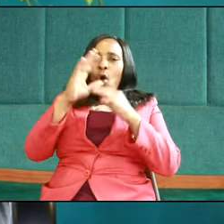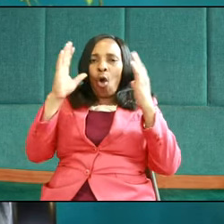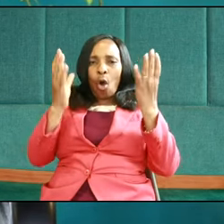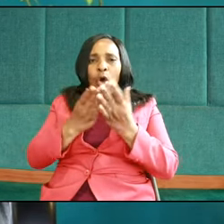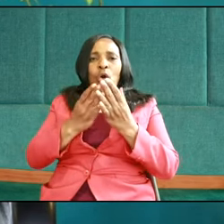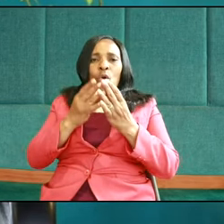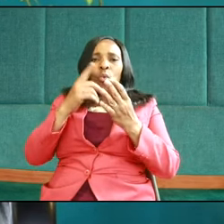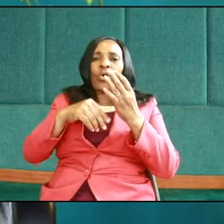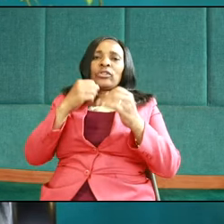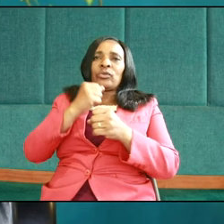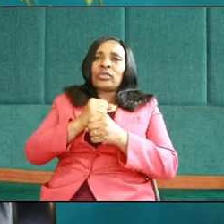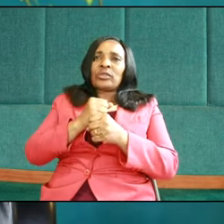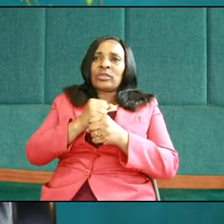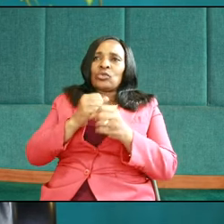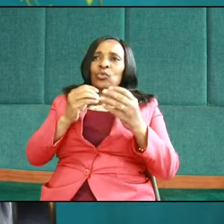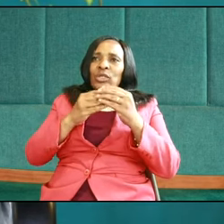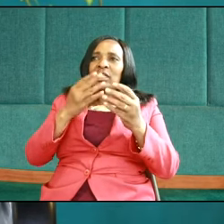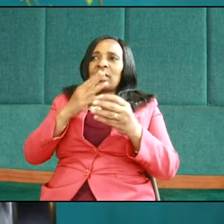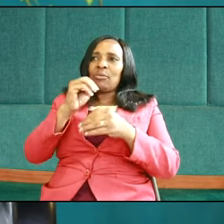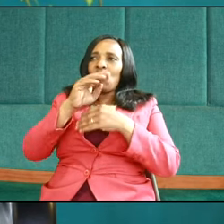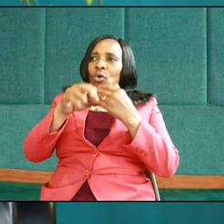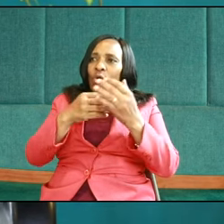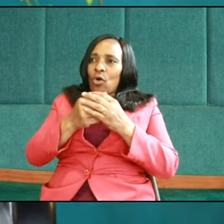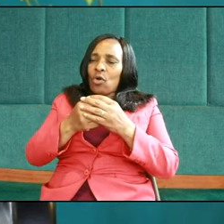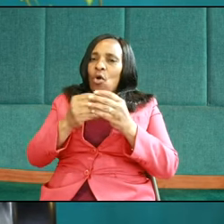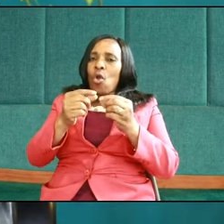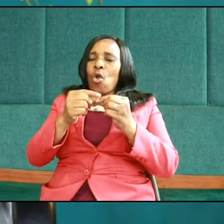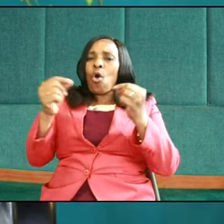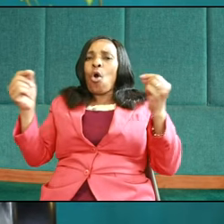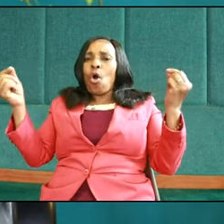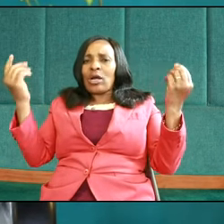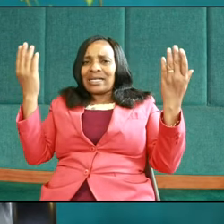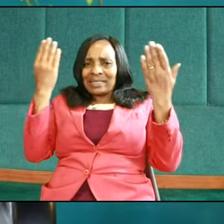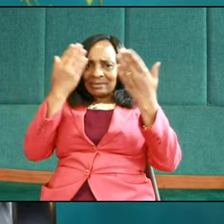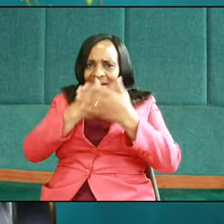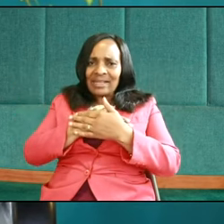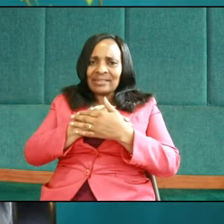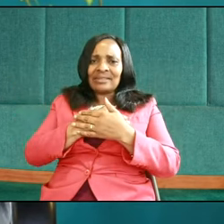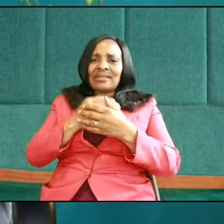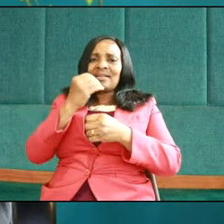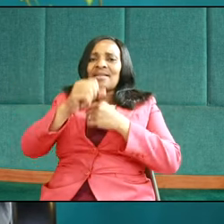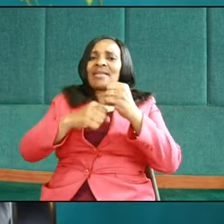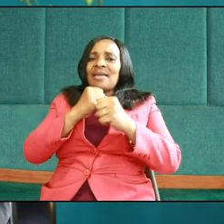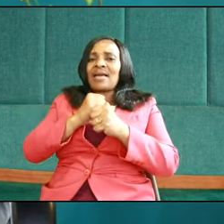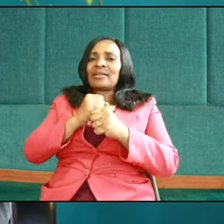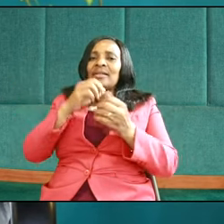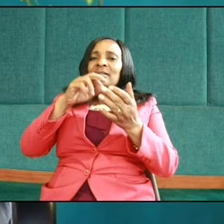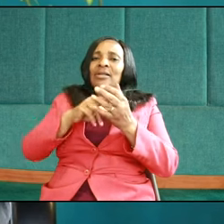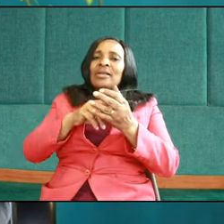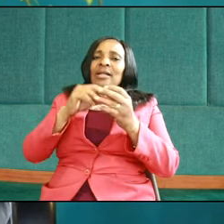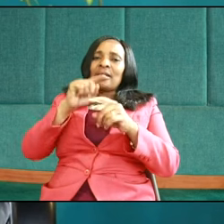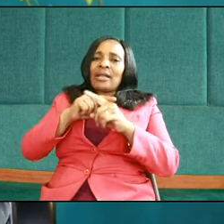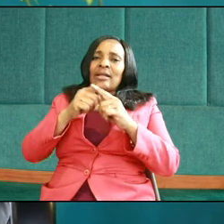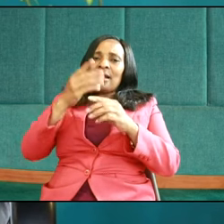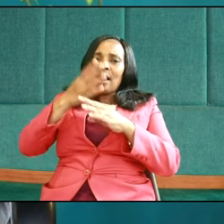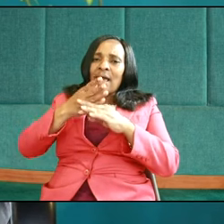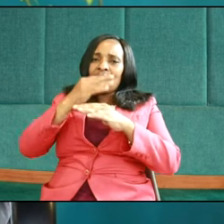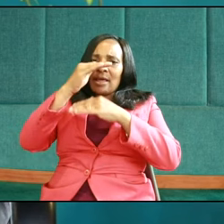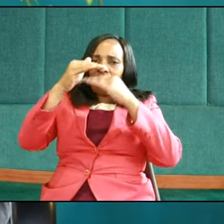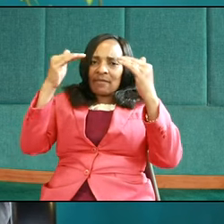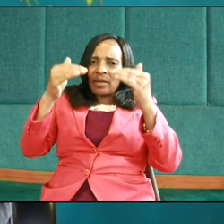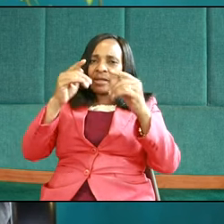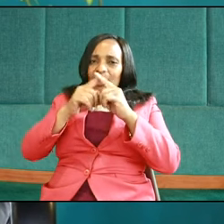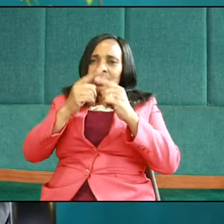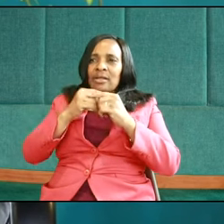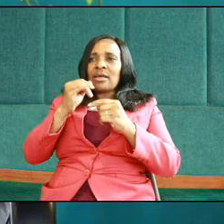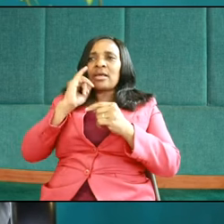them back to their allegiance to him. Through long dark years, when ruler after ruler stood up in bold defiance of heaven and led Israel